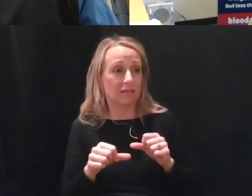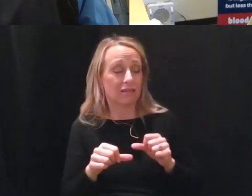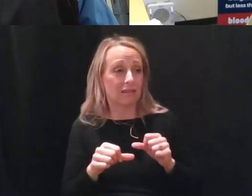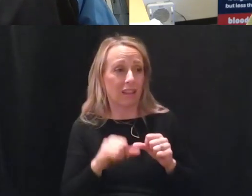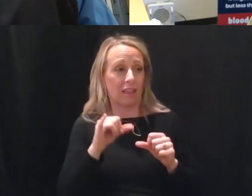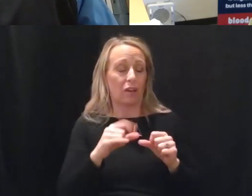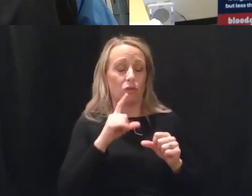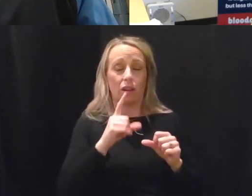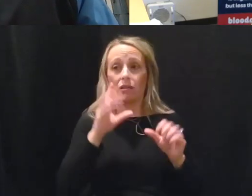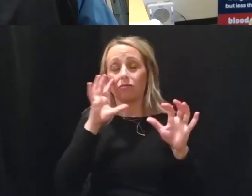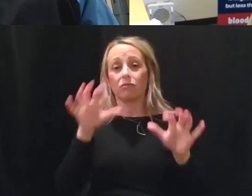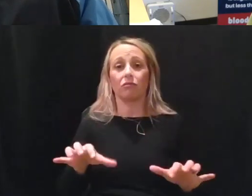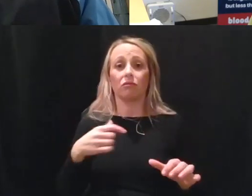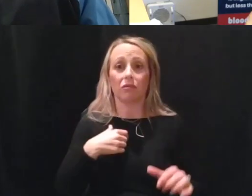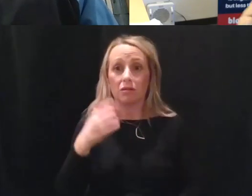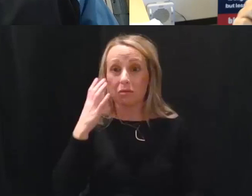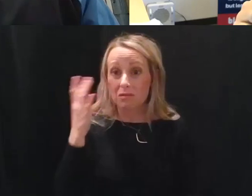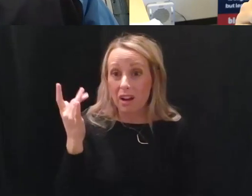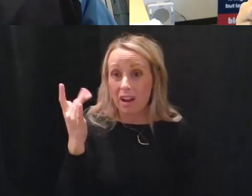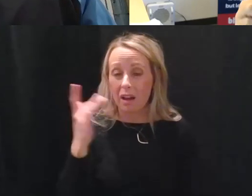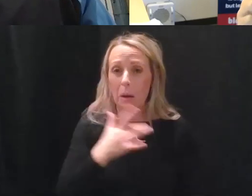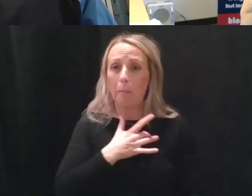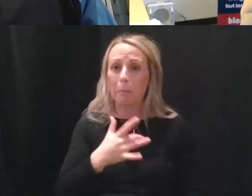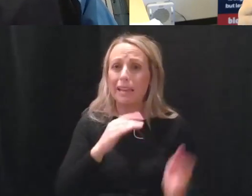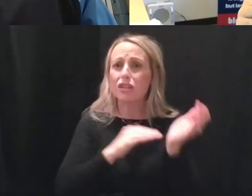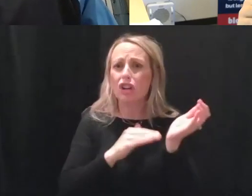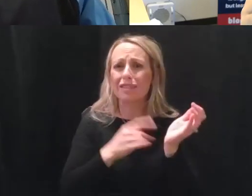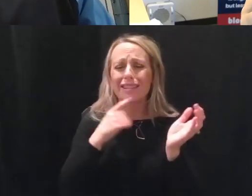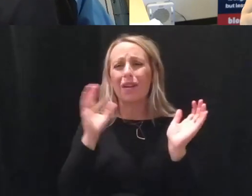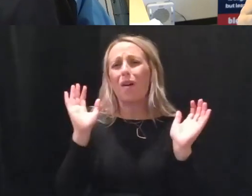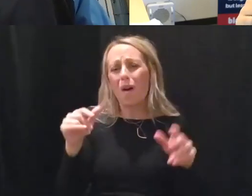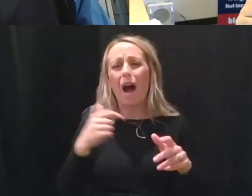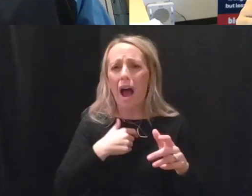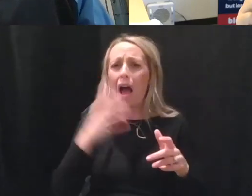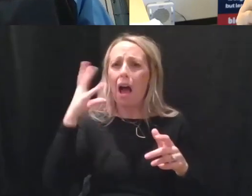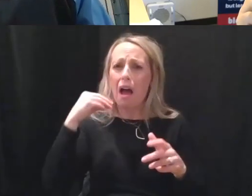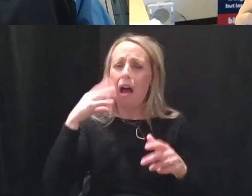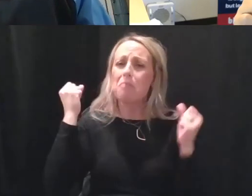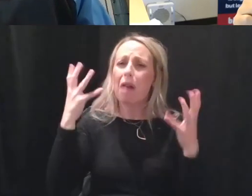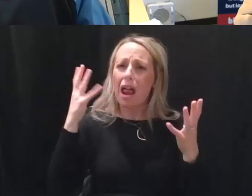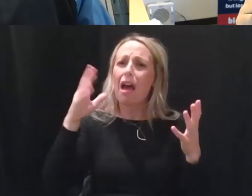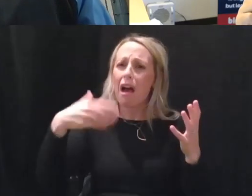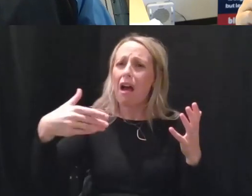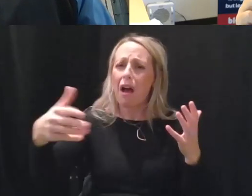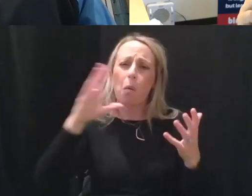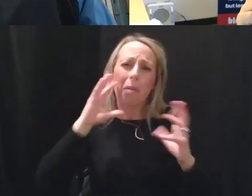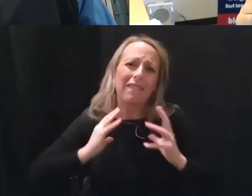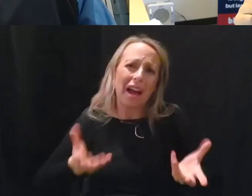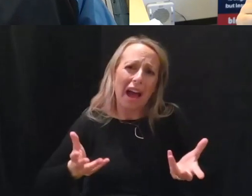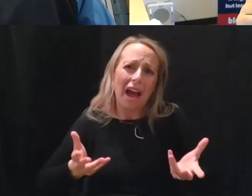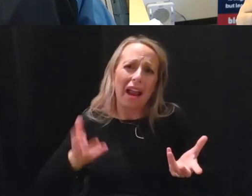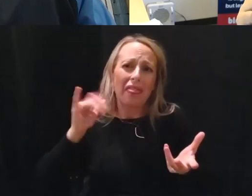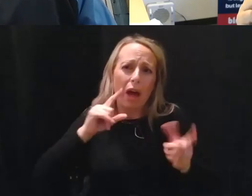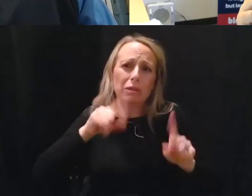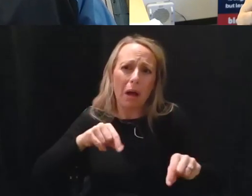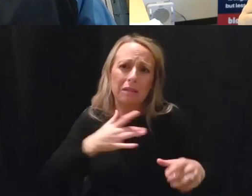eye-opener to me, because normally a doctor's like, "Oh, I've done this 1,000 times. I know exactly what's going to happen. You'll be fine." But when he